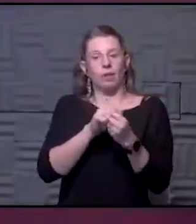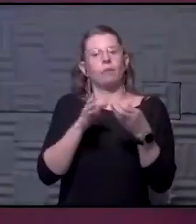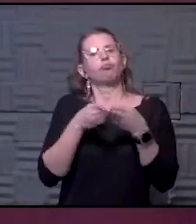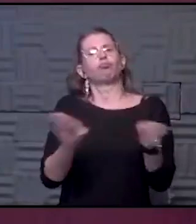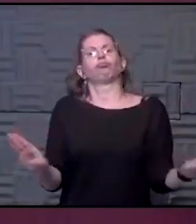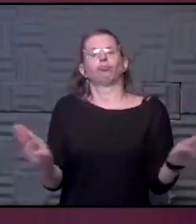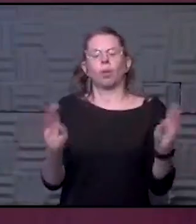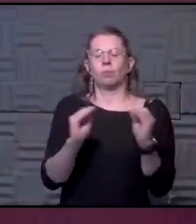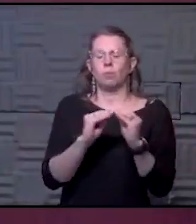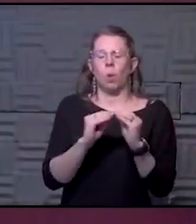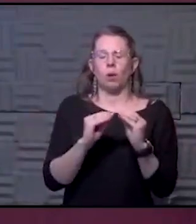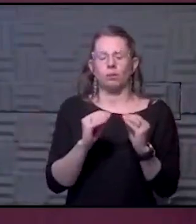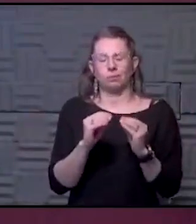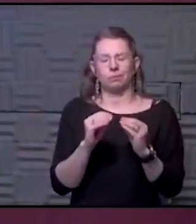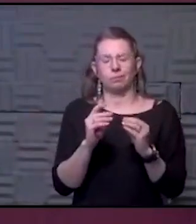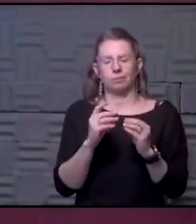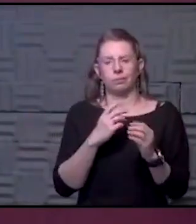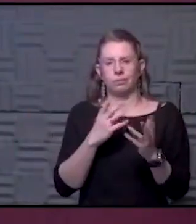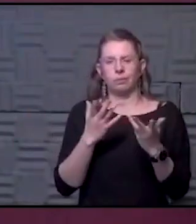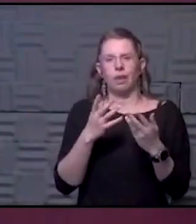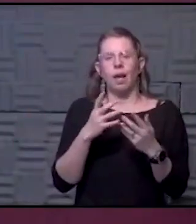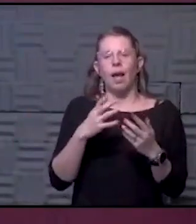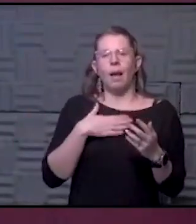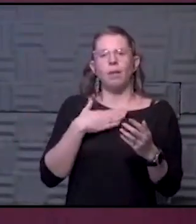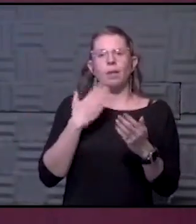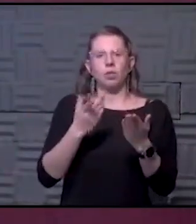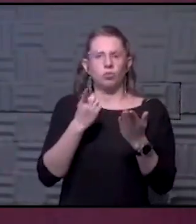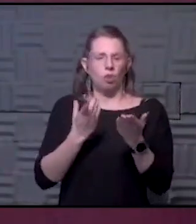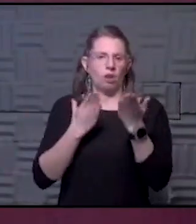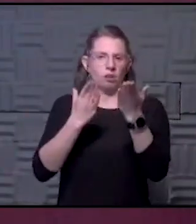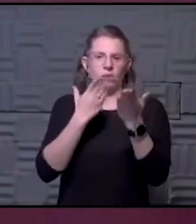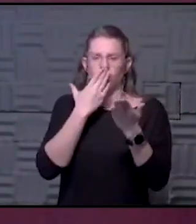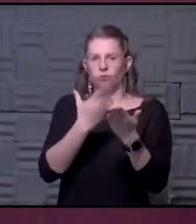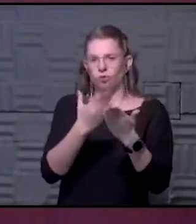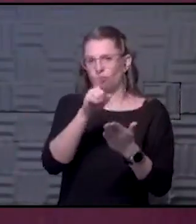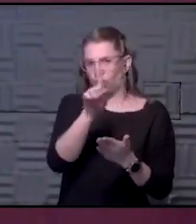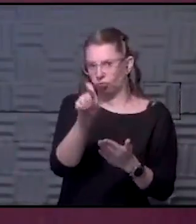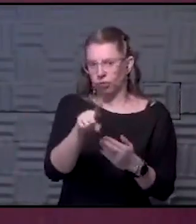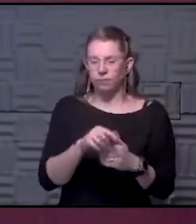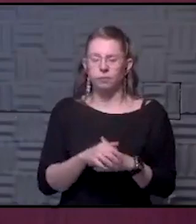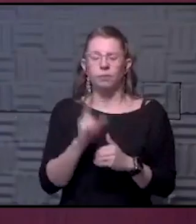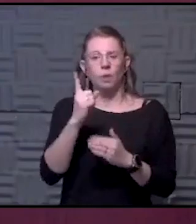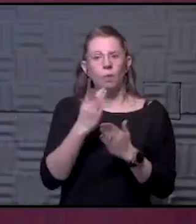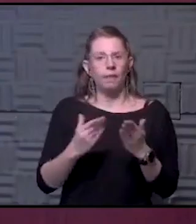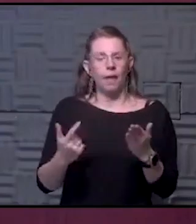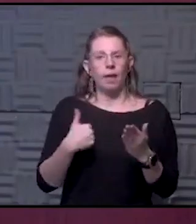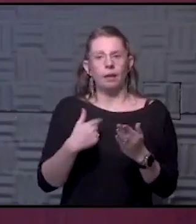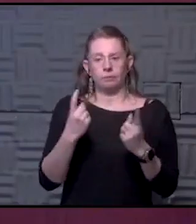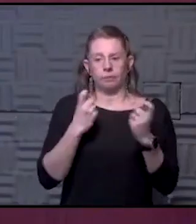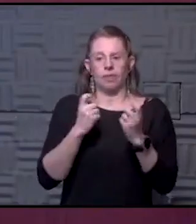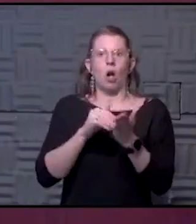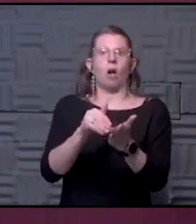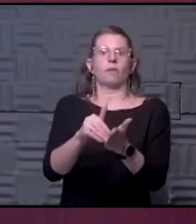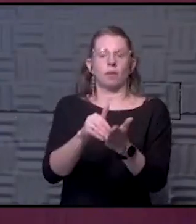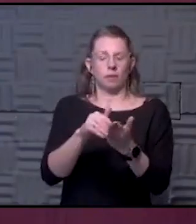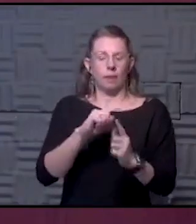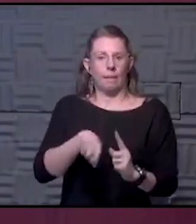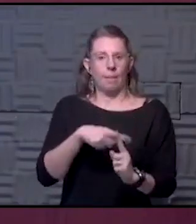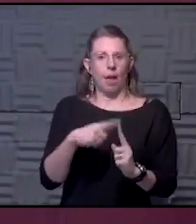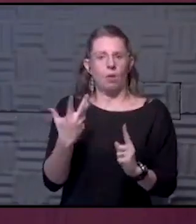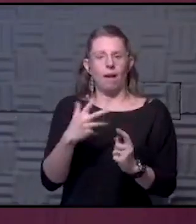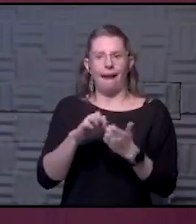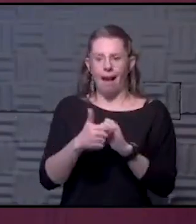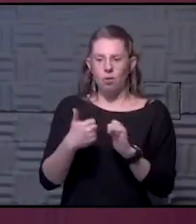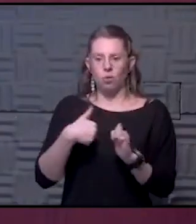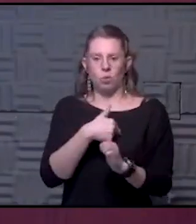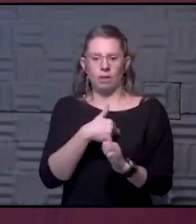broadly since we don't know. Yeah, let's look at it the broad way, because I'm glad you brought that up. It's a great question. One of the things that we're being asked a lot about is how do